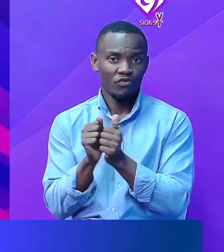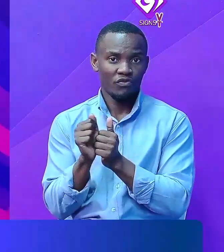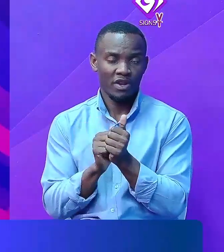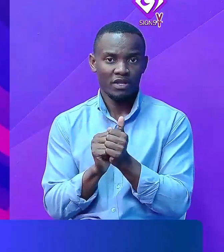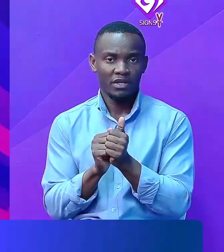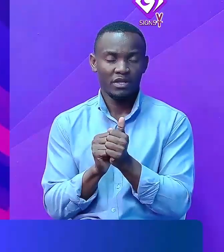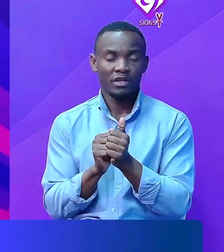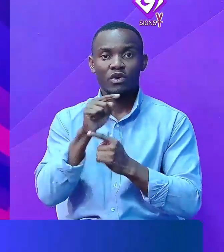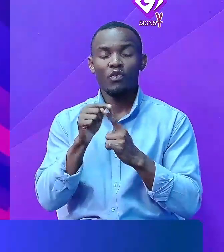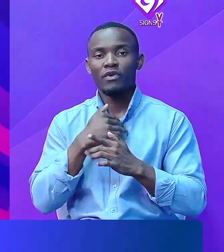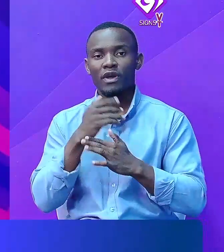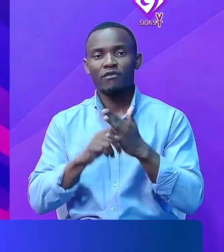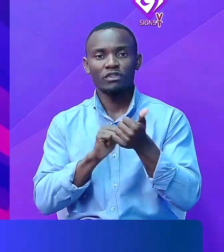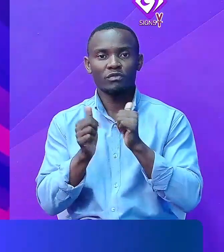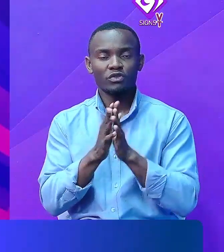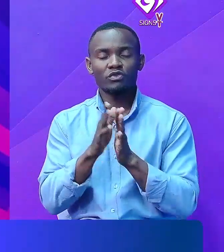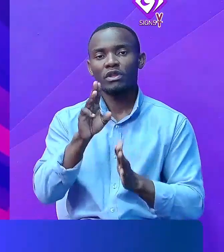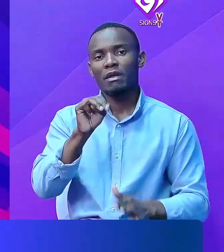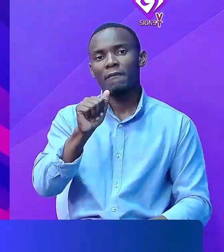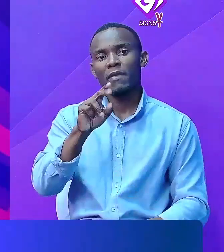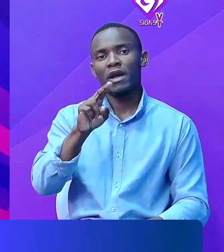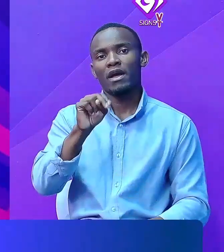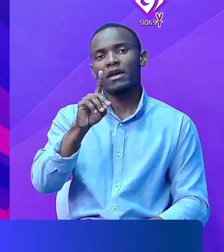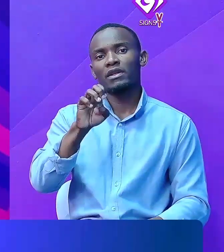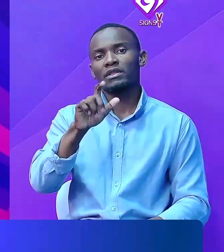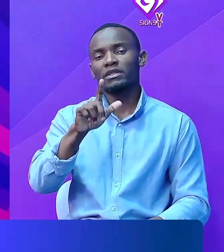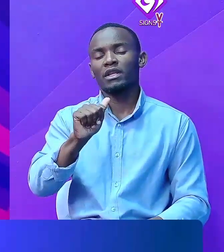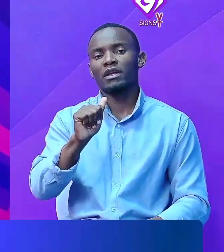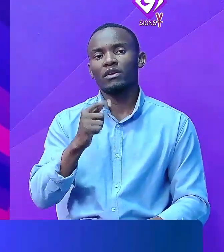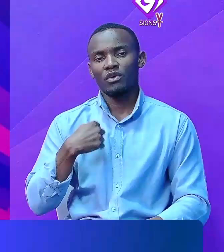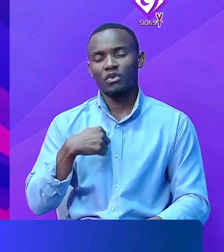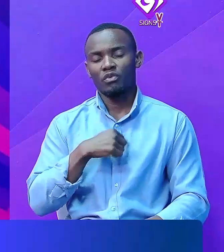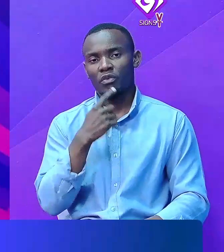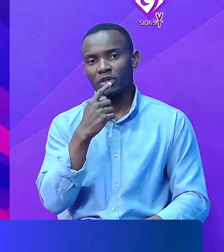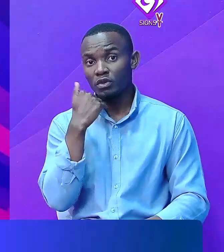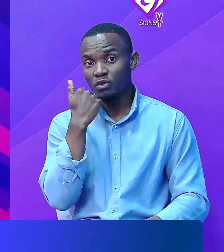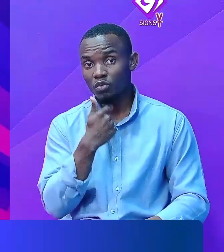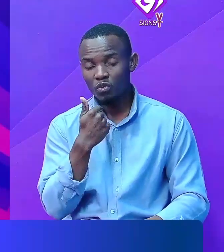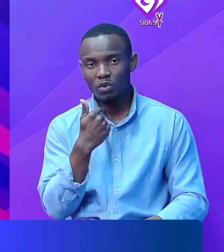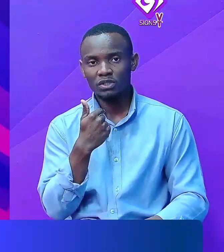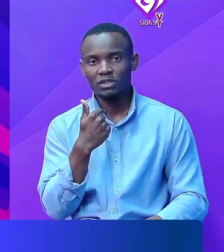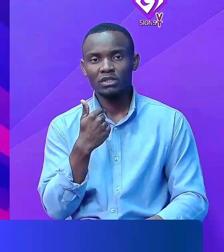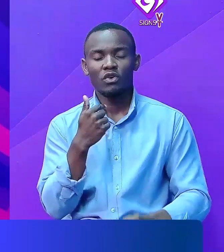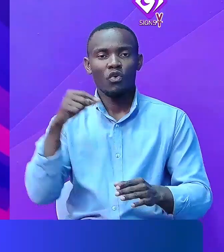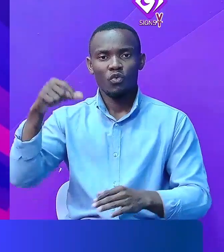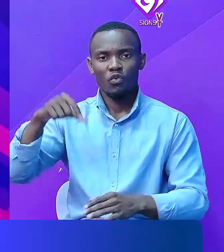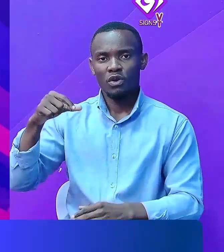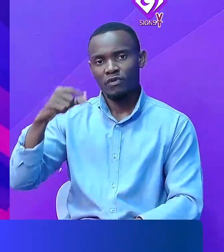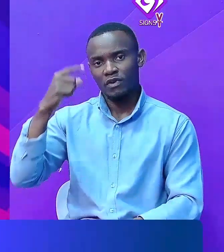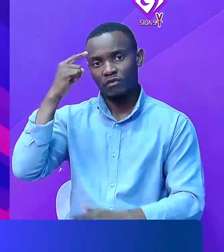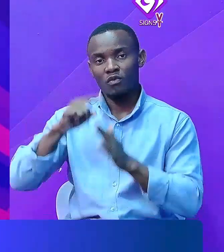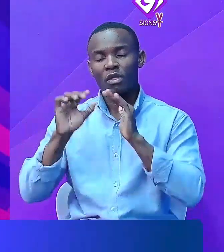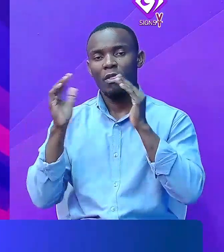who qualified for the World Cup that is going to be played in 2026. That is in North America, the